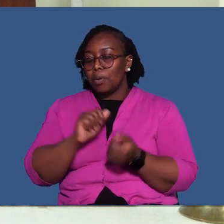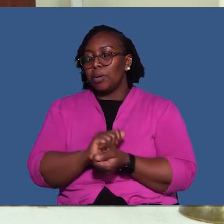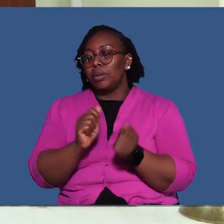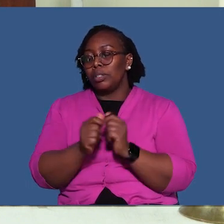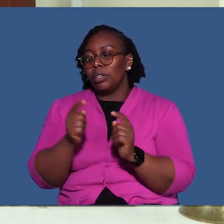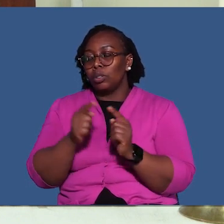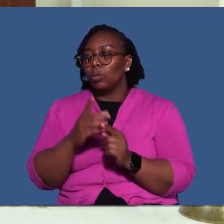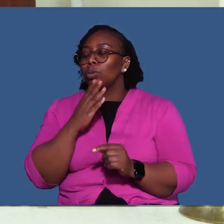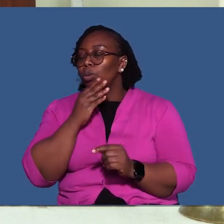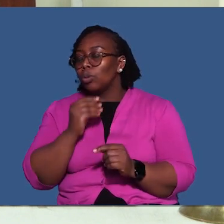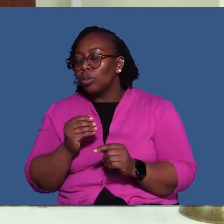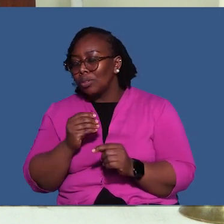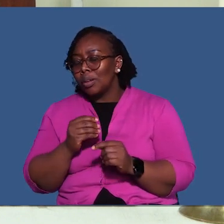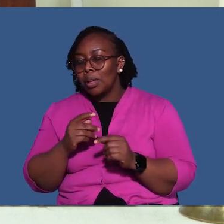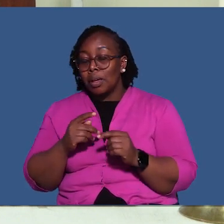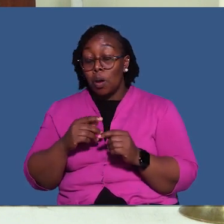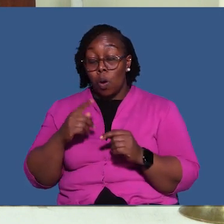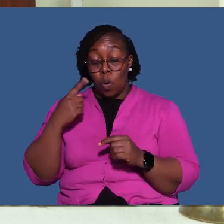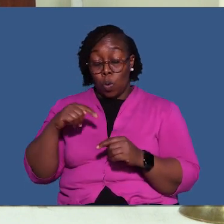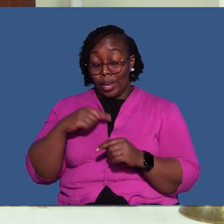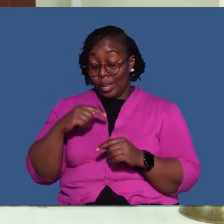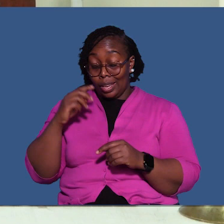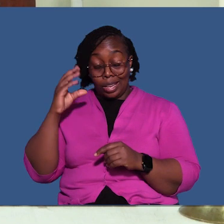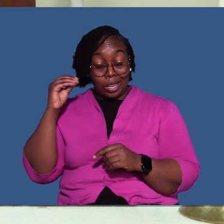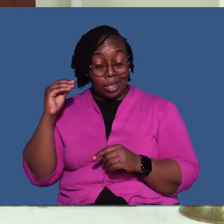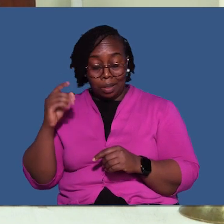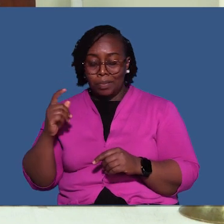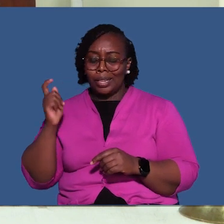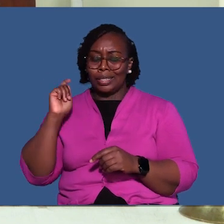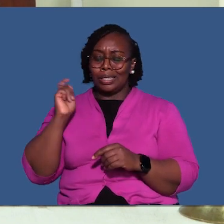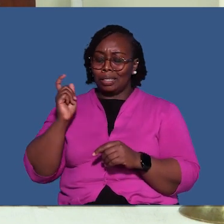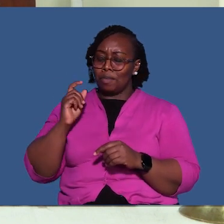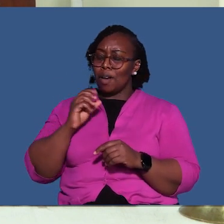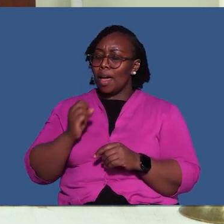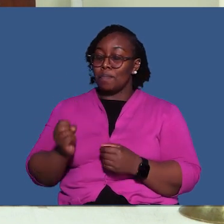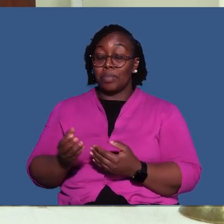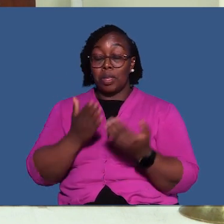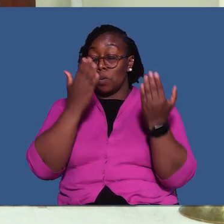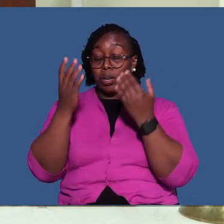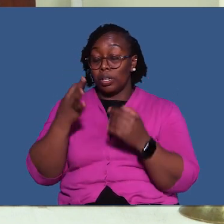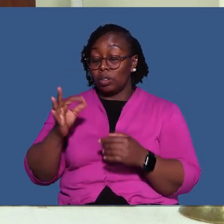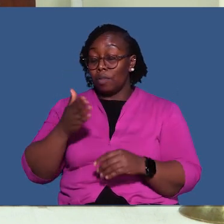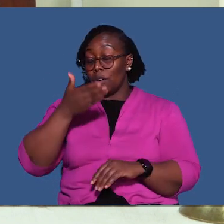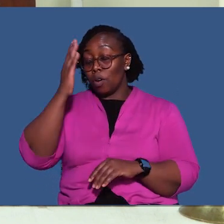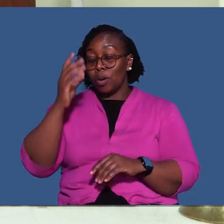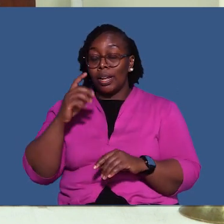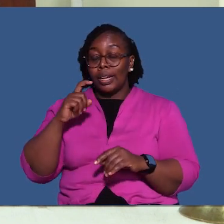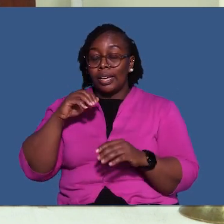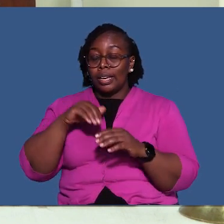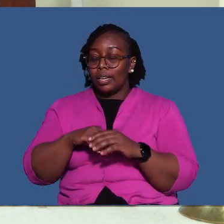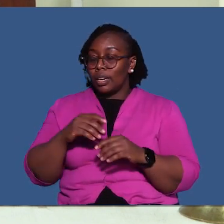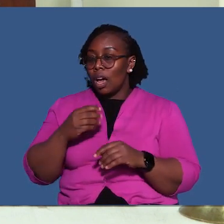and Arabs, we hear them declaring the wonders of God in our own tongues. Amazed